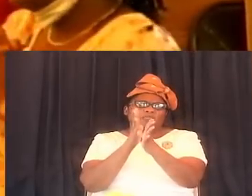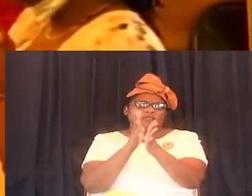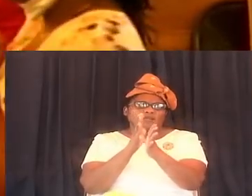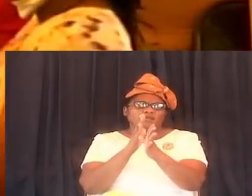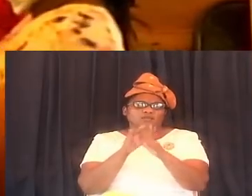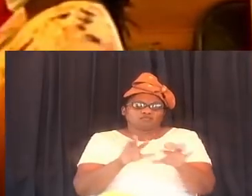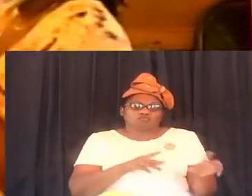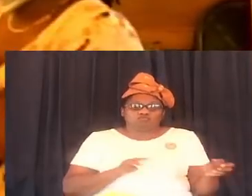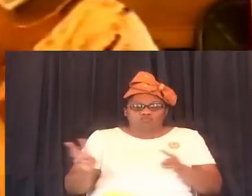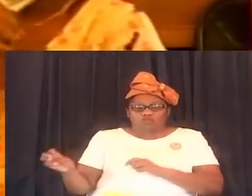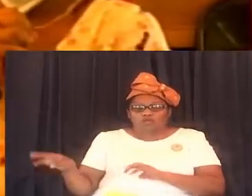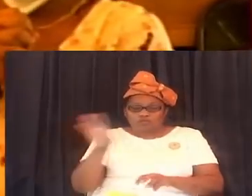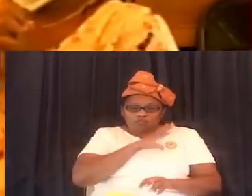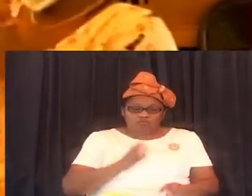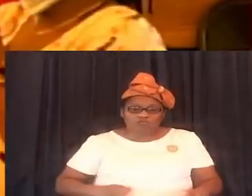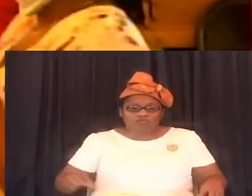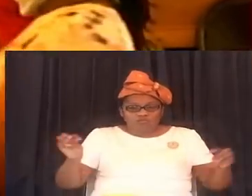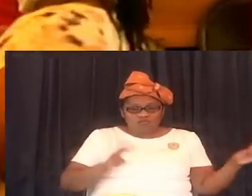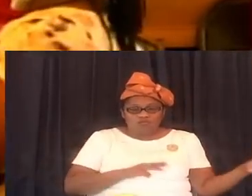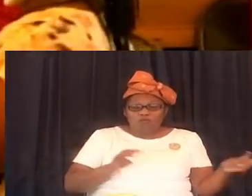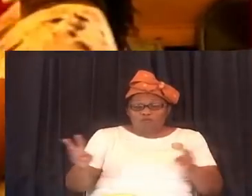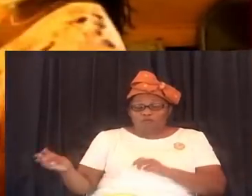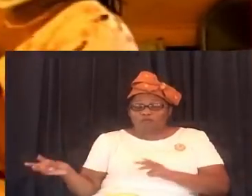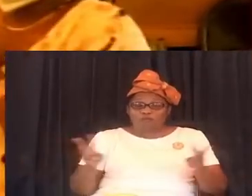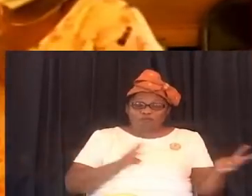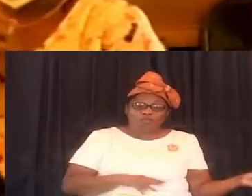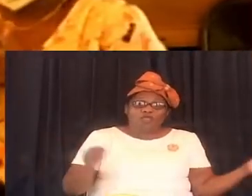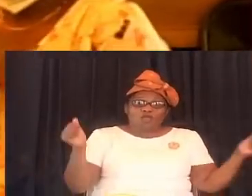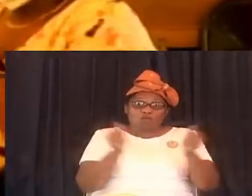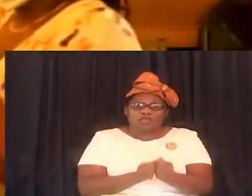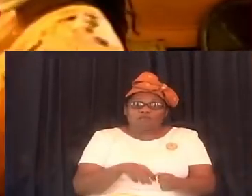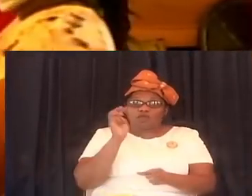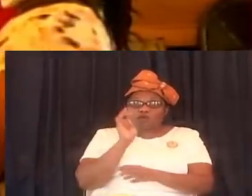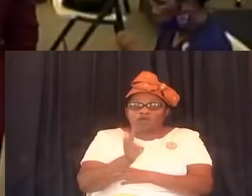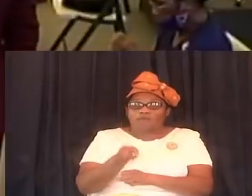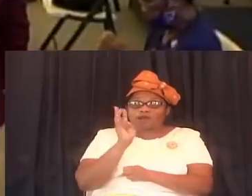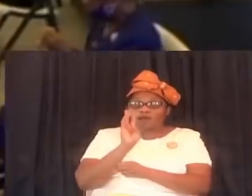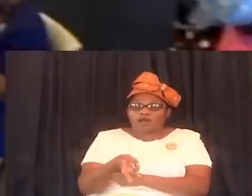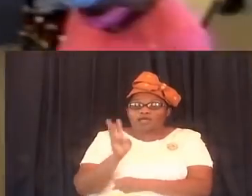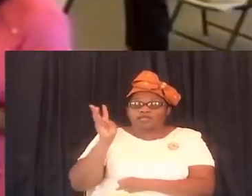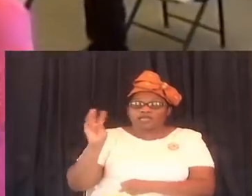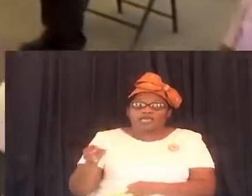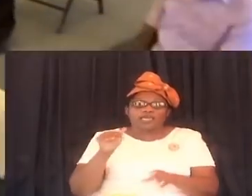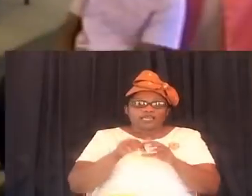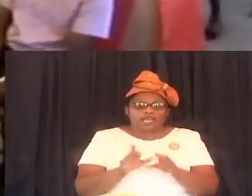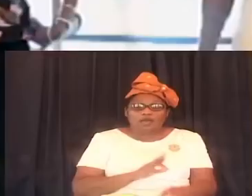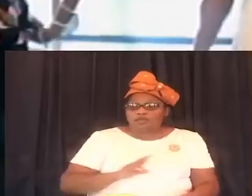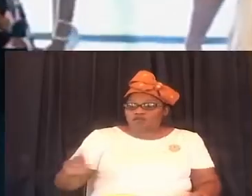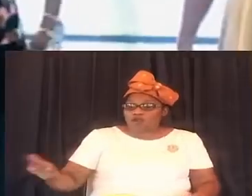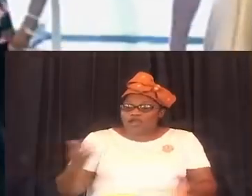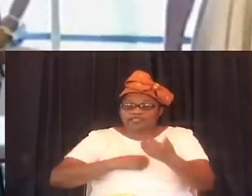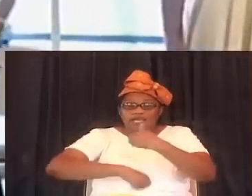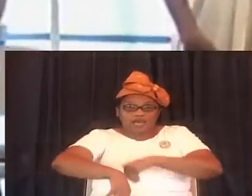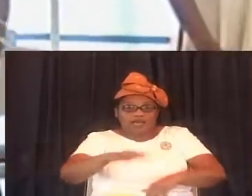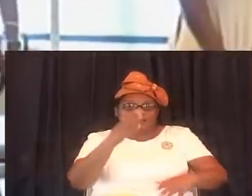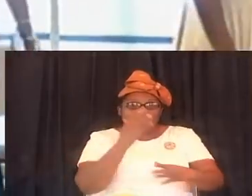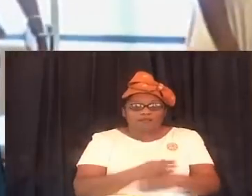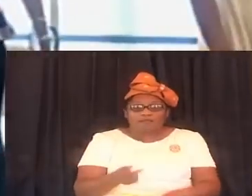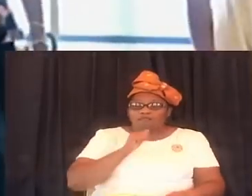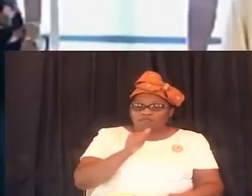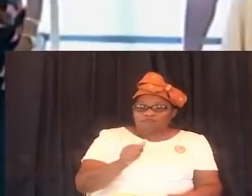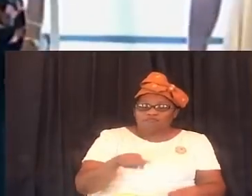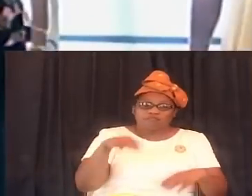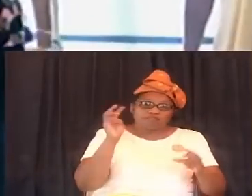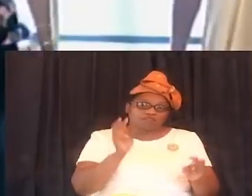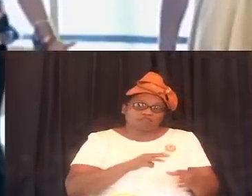I'm a warrior, a Christian warrior, with the weapon. Come on. In a me right hand. Lift up your